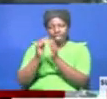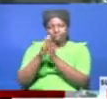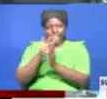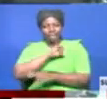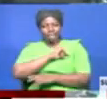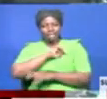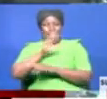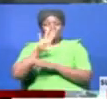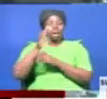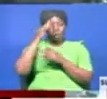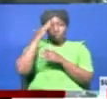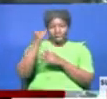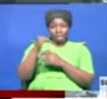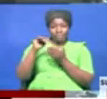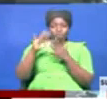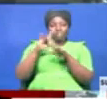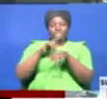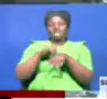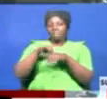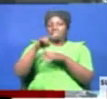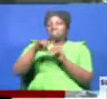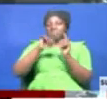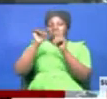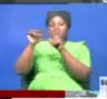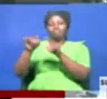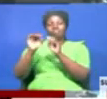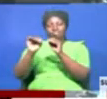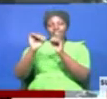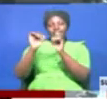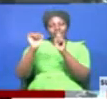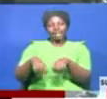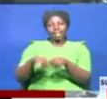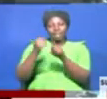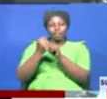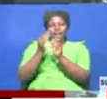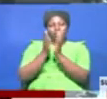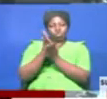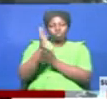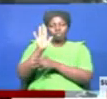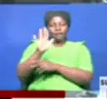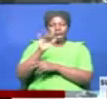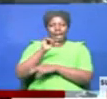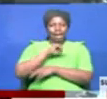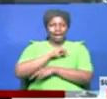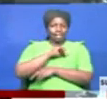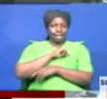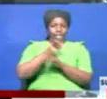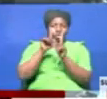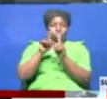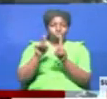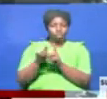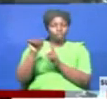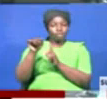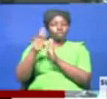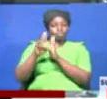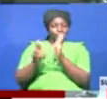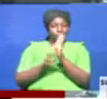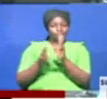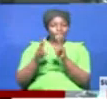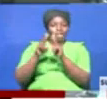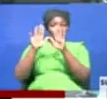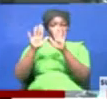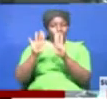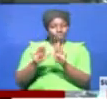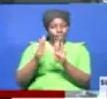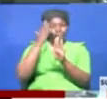don't have to go, so they can work through agents. And therefore, that protocol also is important because